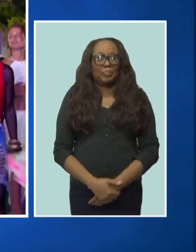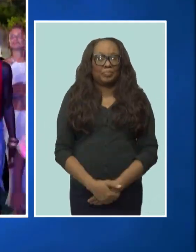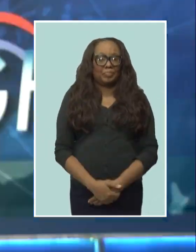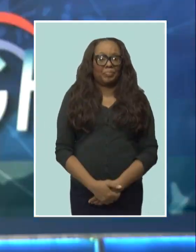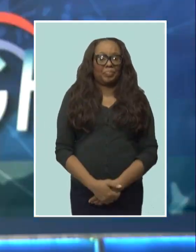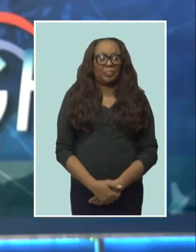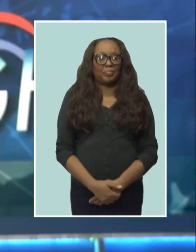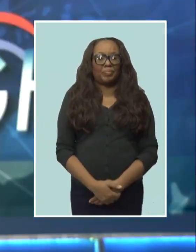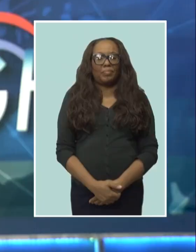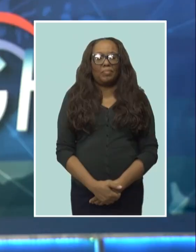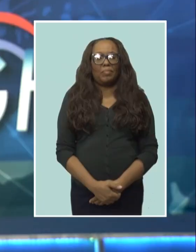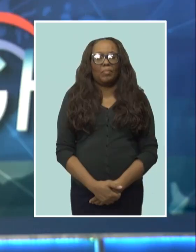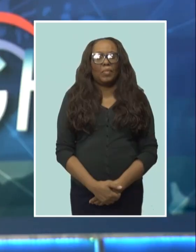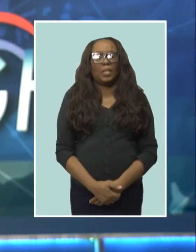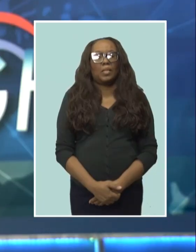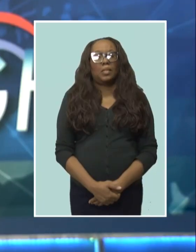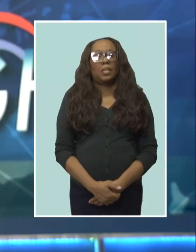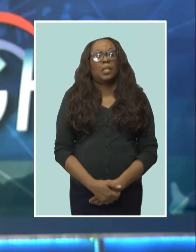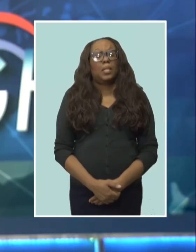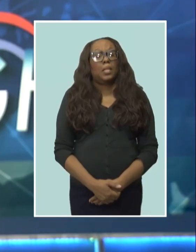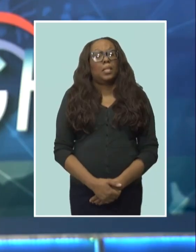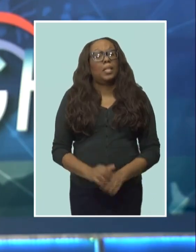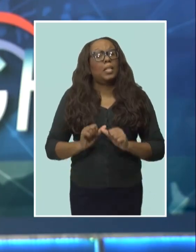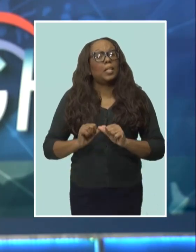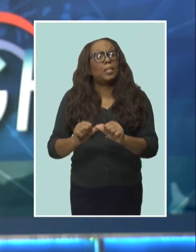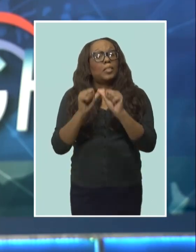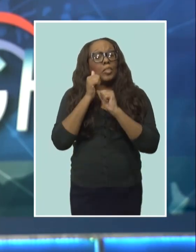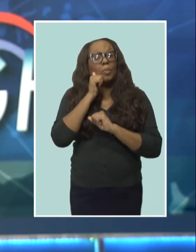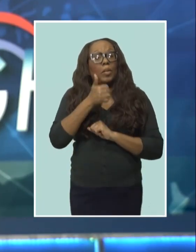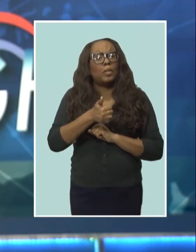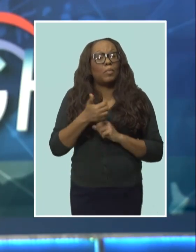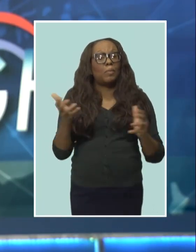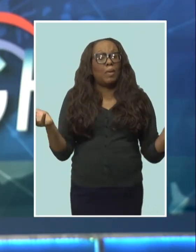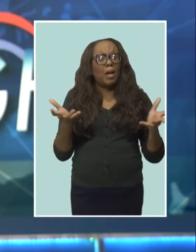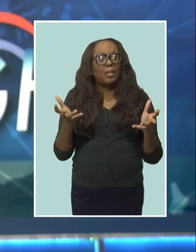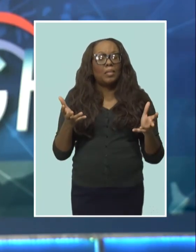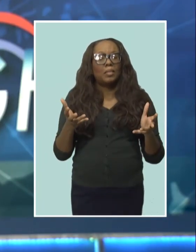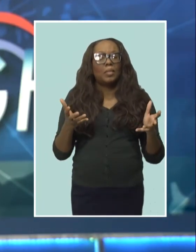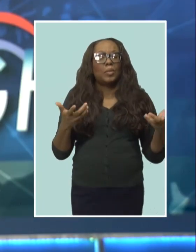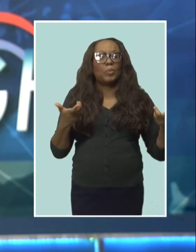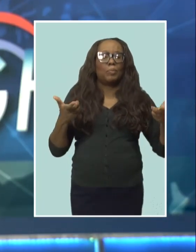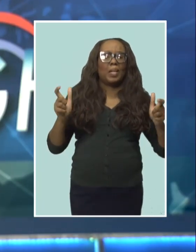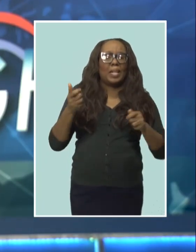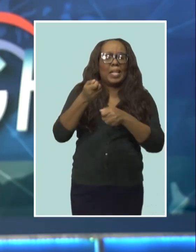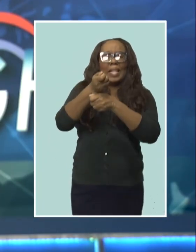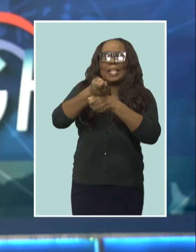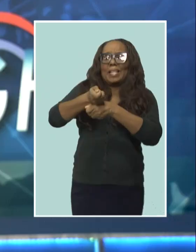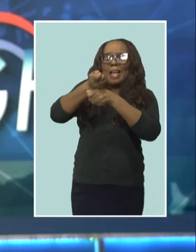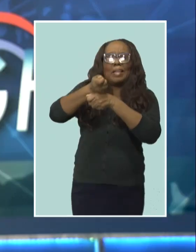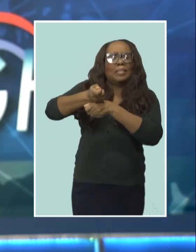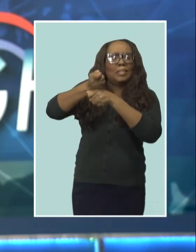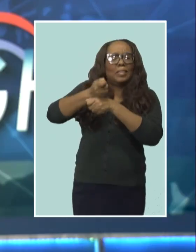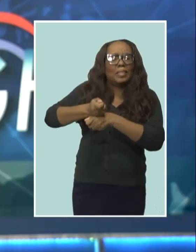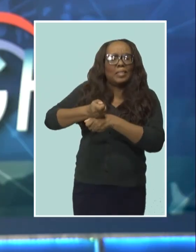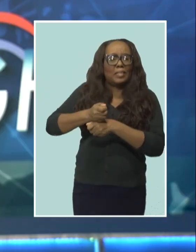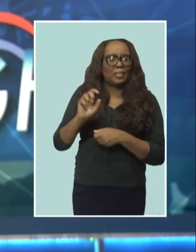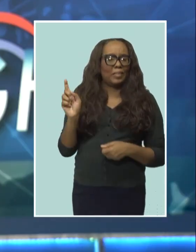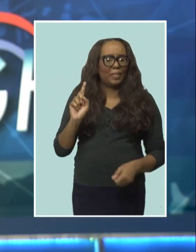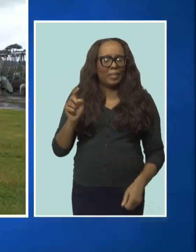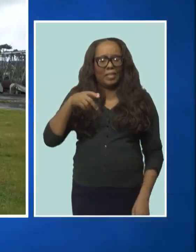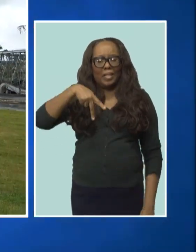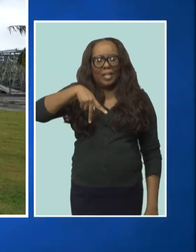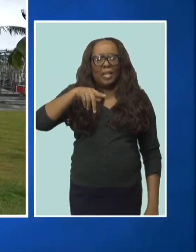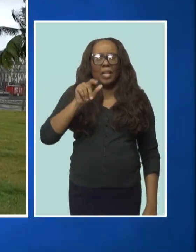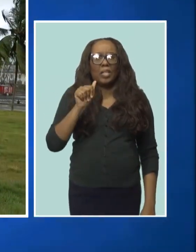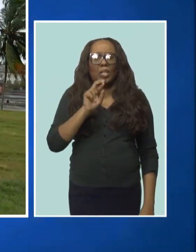News. Well, the adventure continues in St. Joseph tomorrow with the big kite flying event at Paris Hill. Preparations are